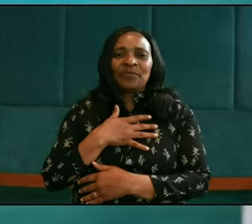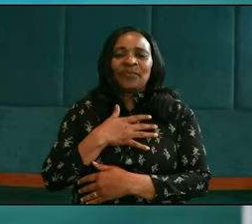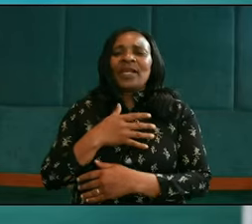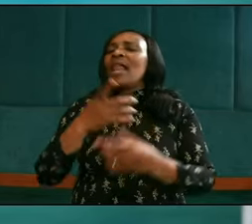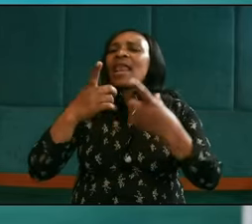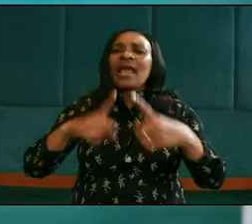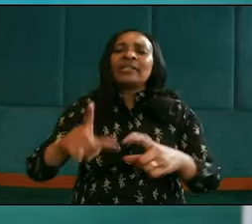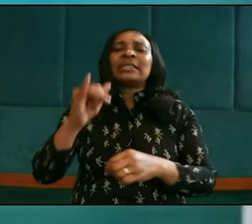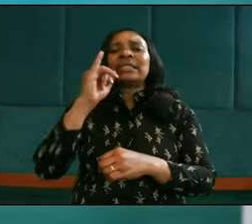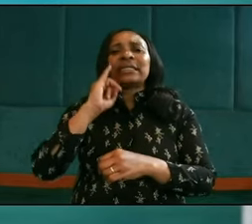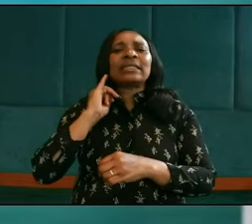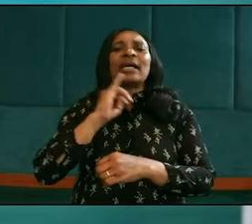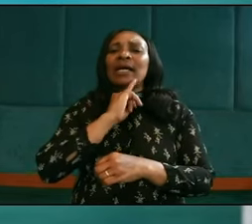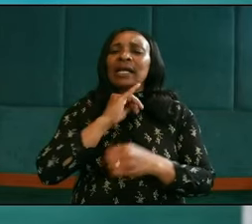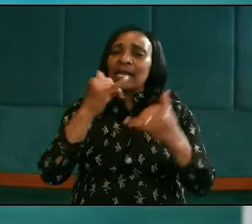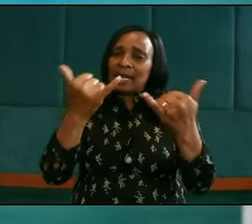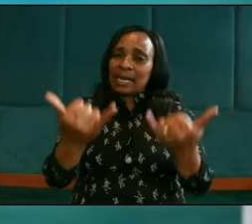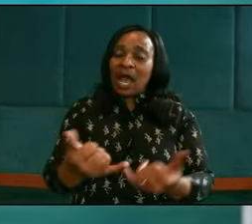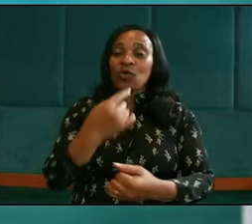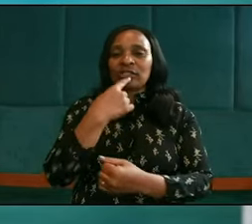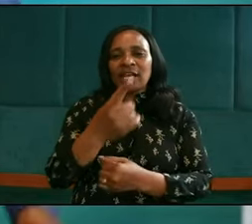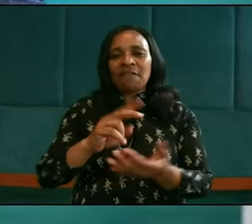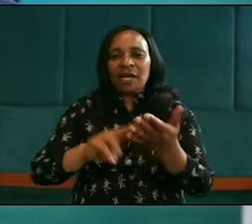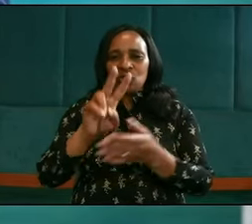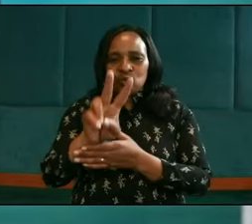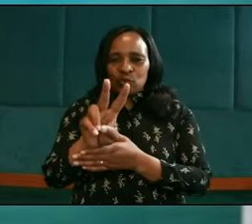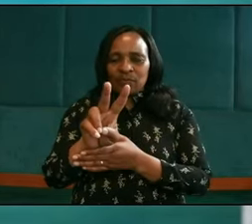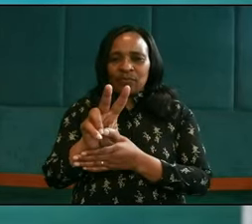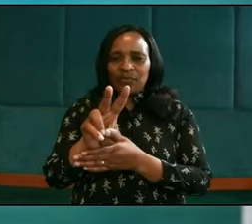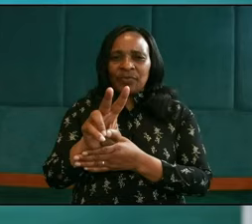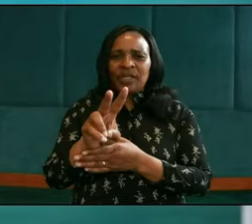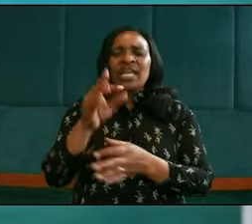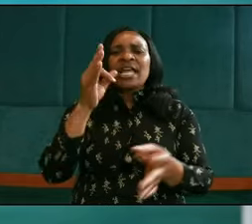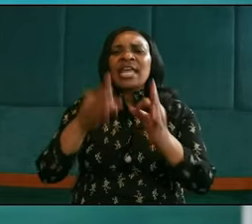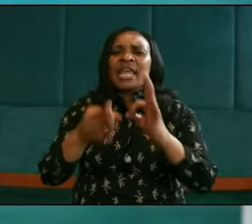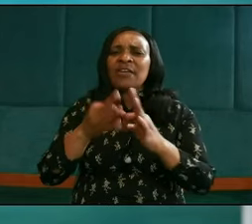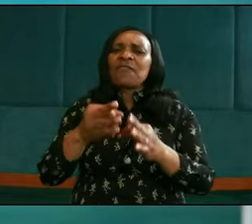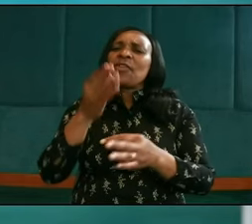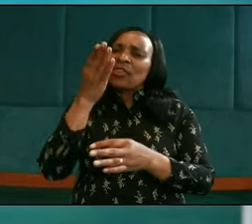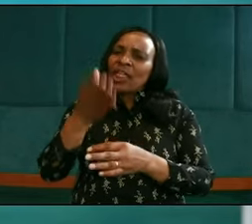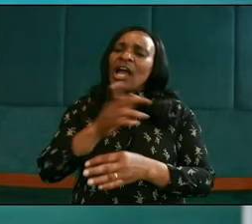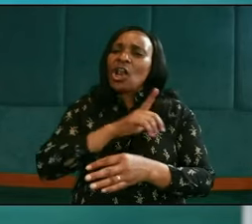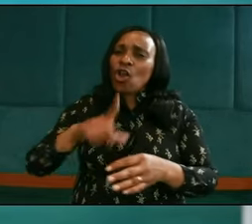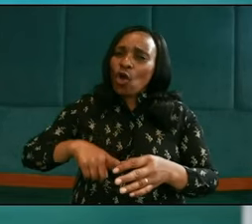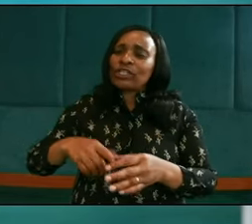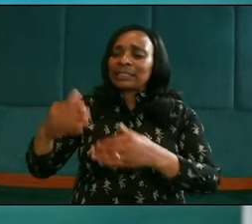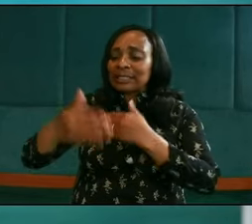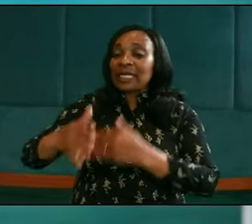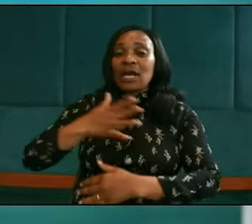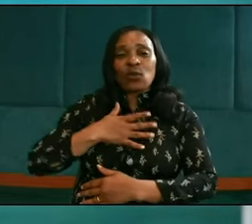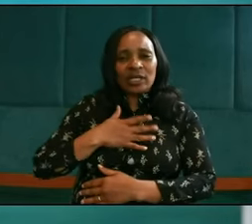let Israel now say, verse 2, if it had not been for the Lord who was on our